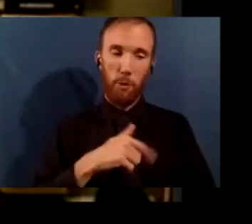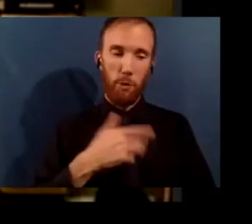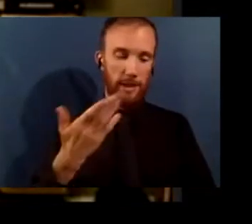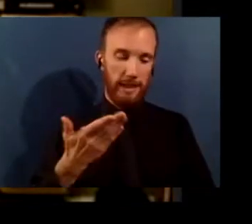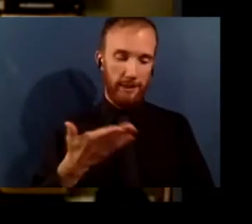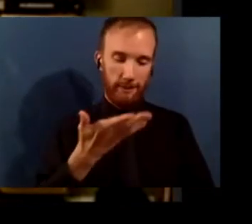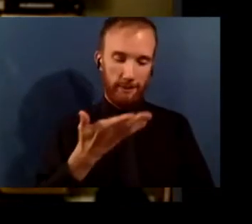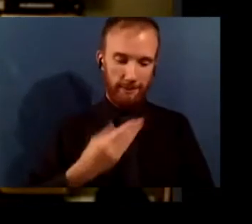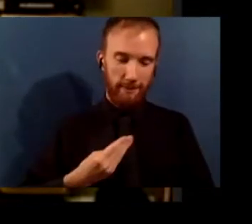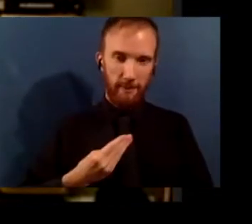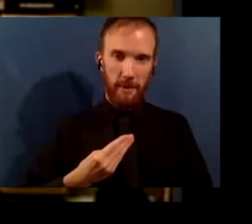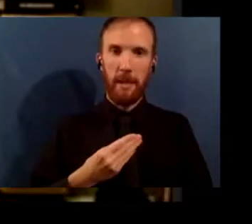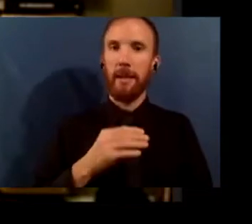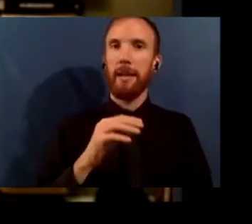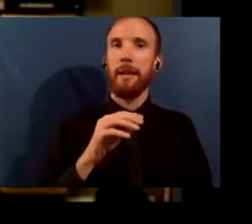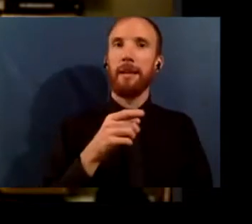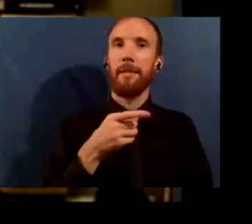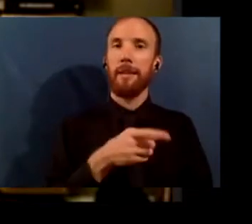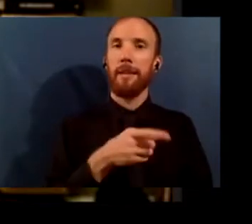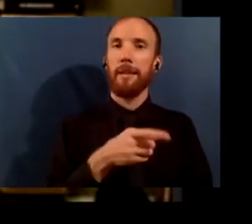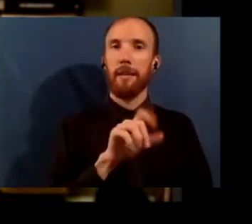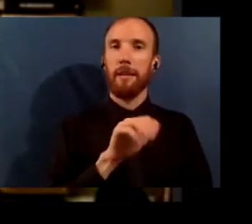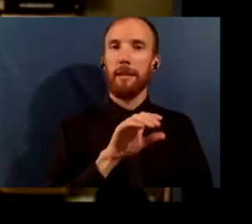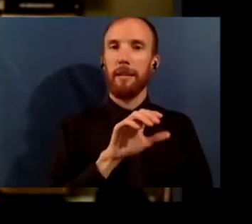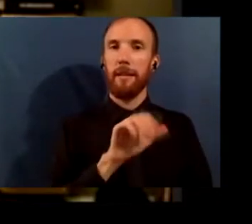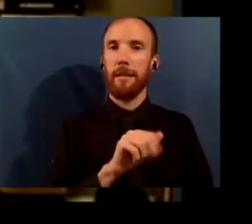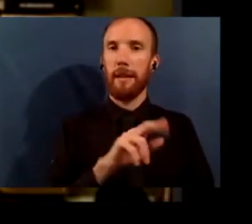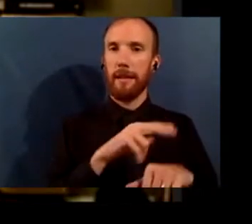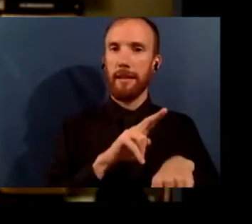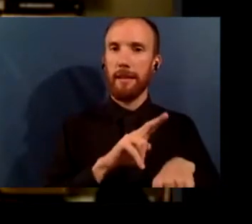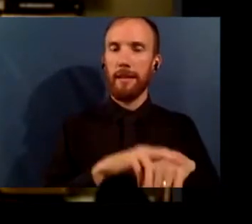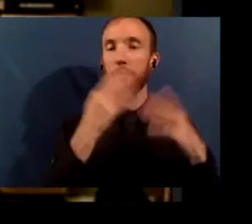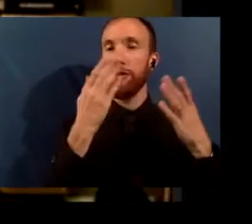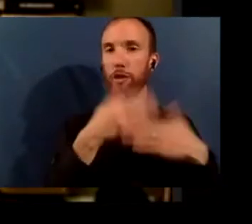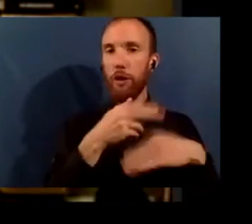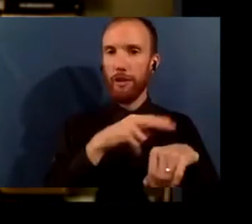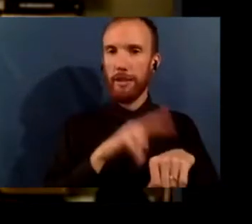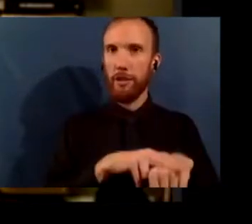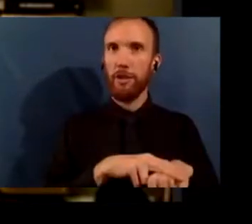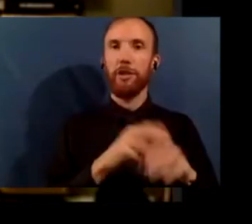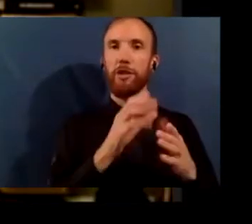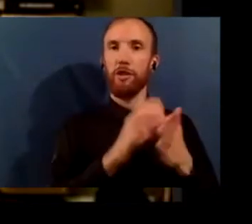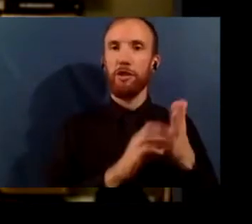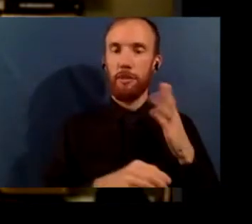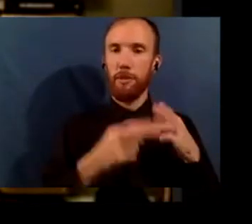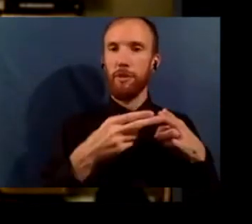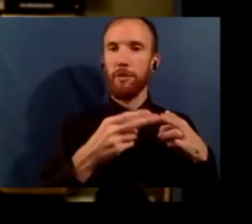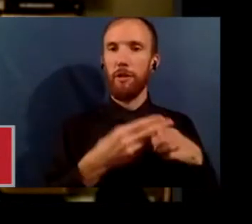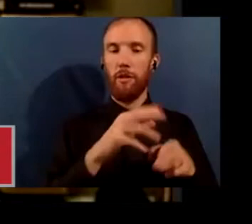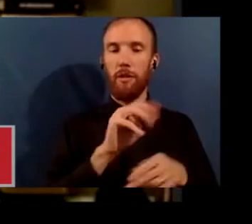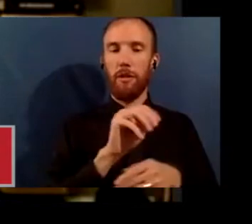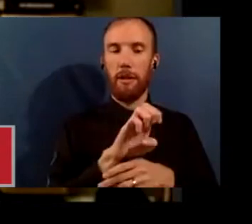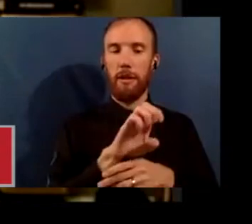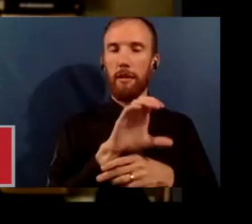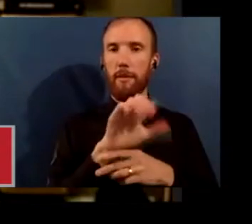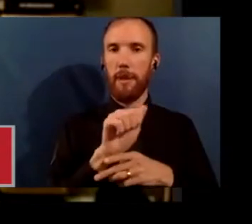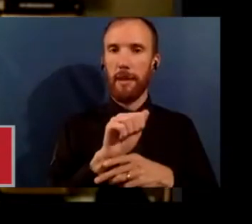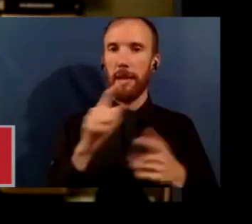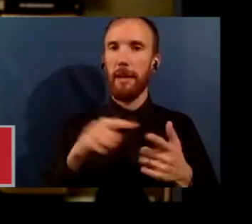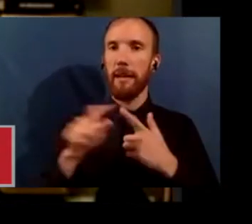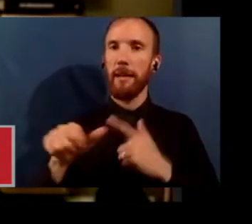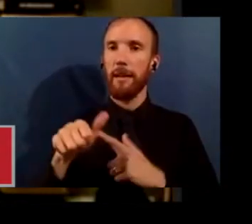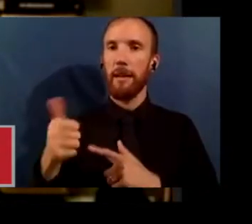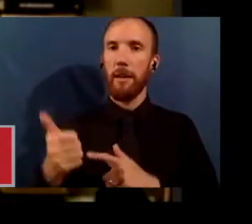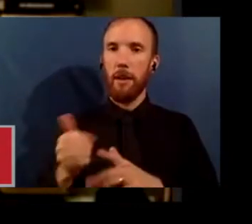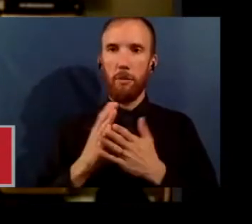In darker nations, there's a chapter called Mecca. And then I wrote a book called The Death of the Nation, you know, the Arab Revolution and the Death